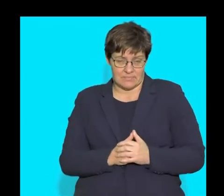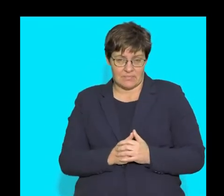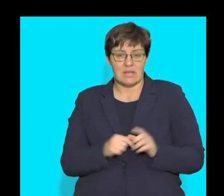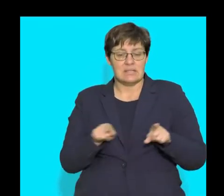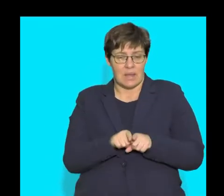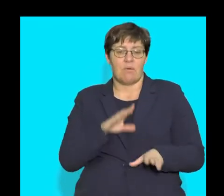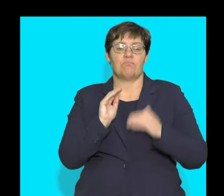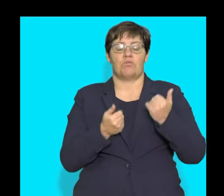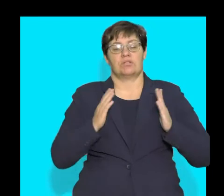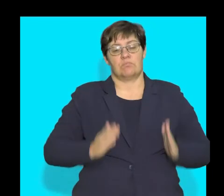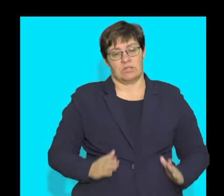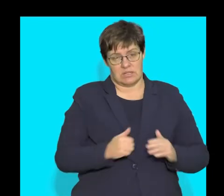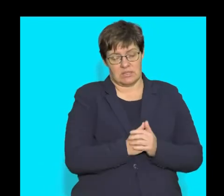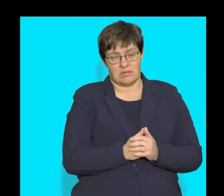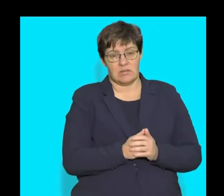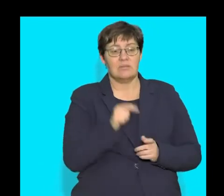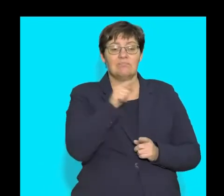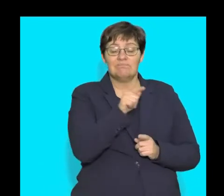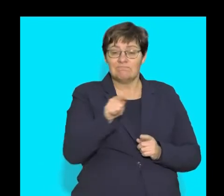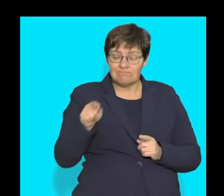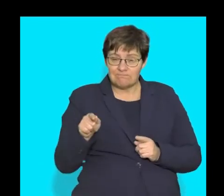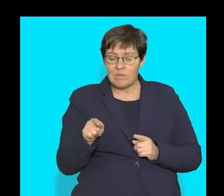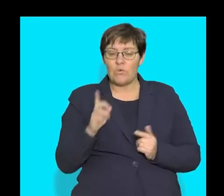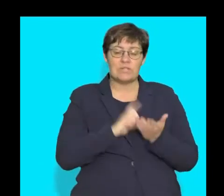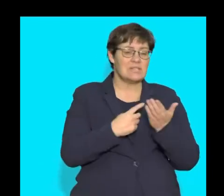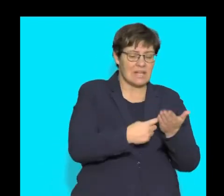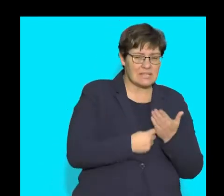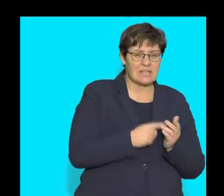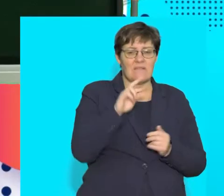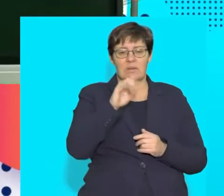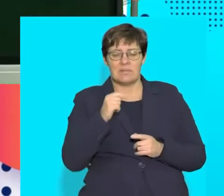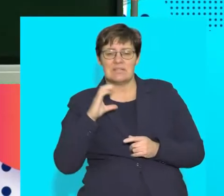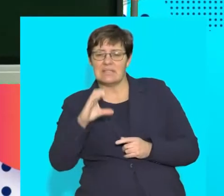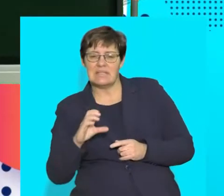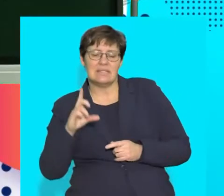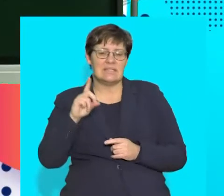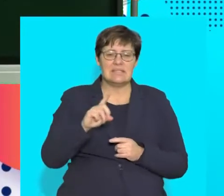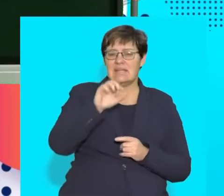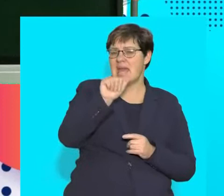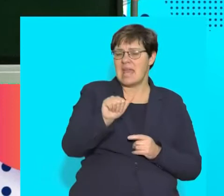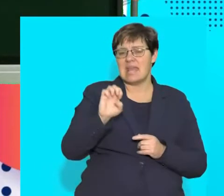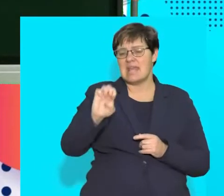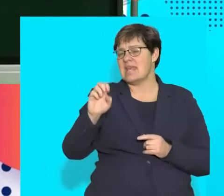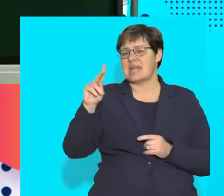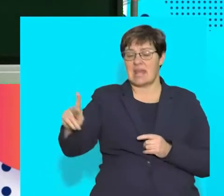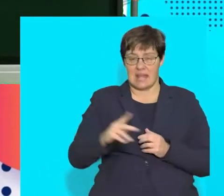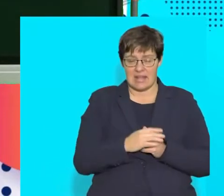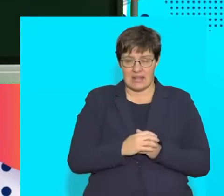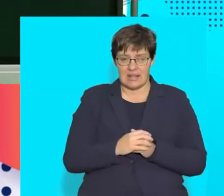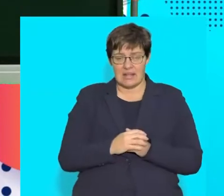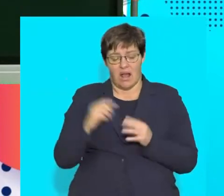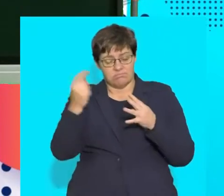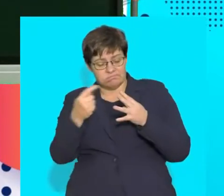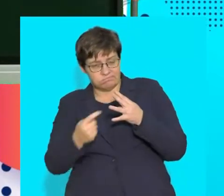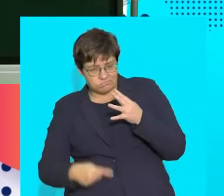body processes. So these vitamins and minerals that we talk about, vitamin C, D, A, E, and K, are